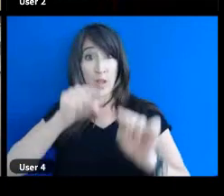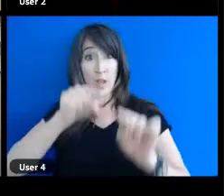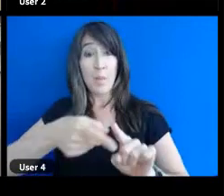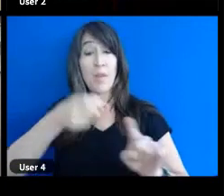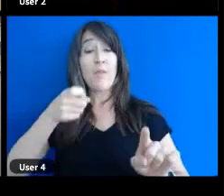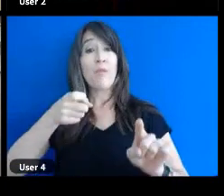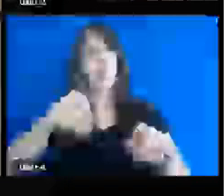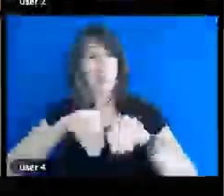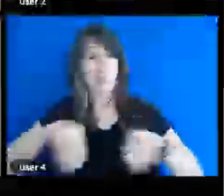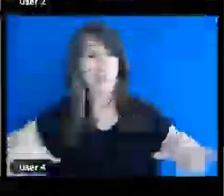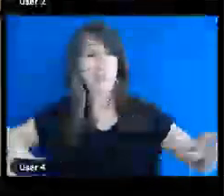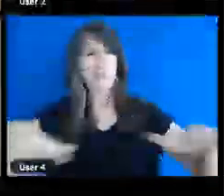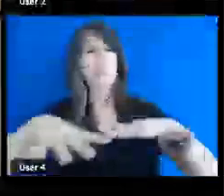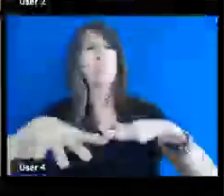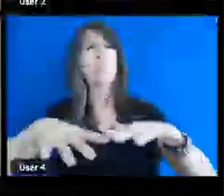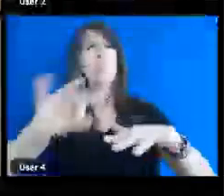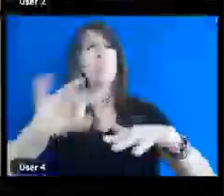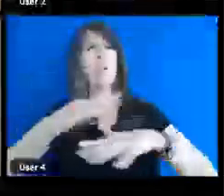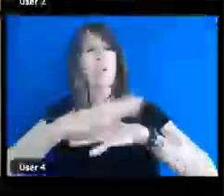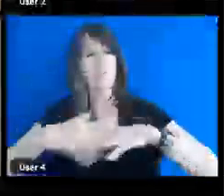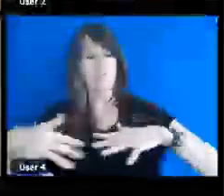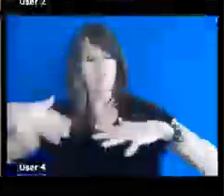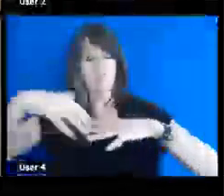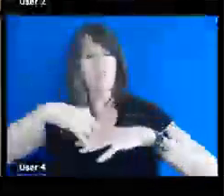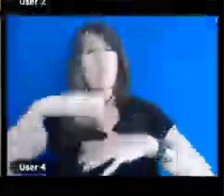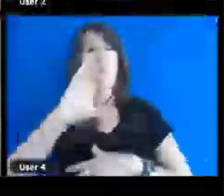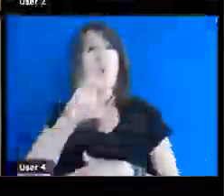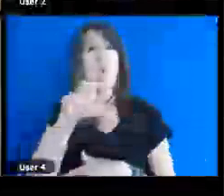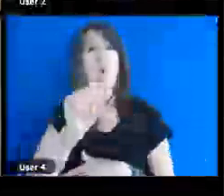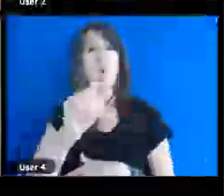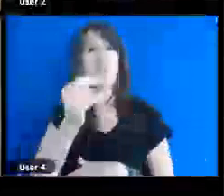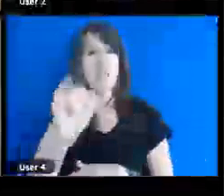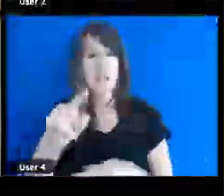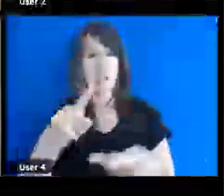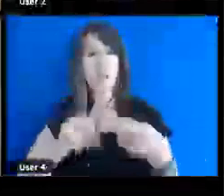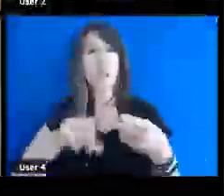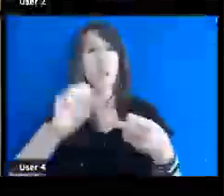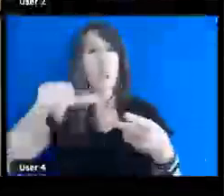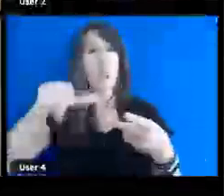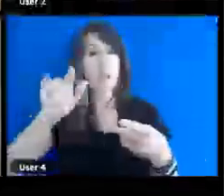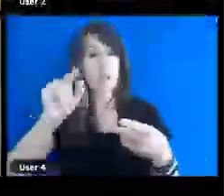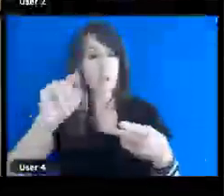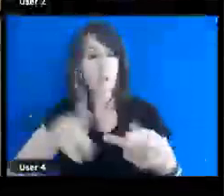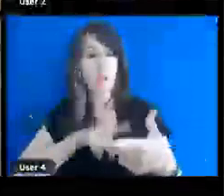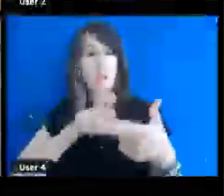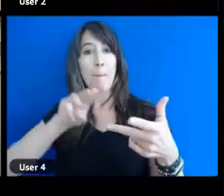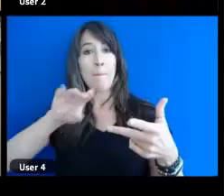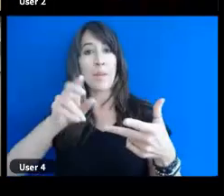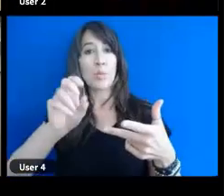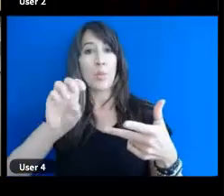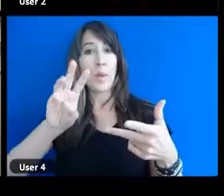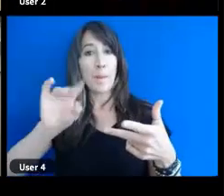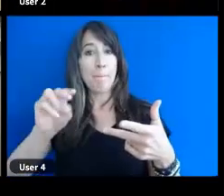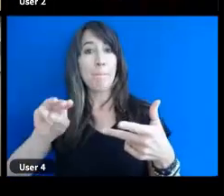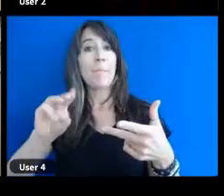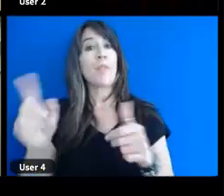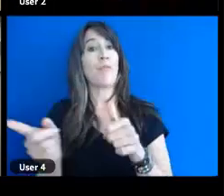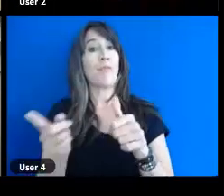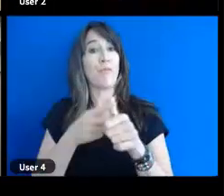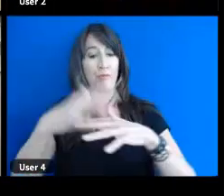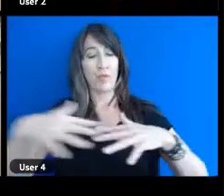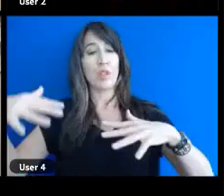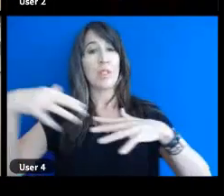you from the unceded territories of the Coast Salish peoples, the Squamish, Tsleil-Waututh, and Musqueam First